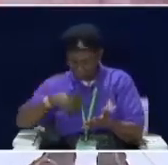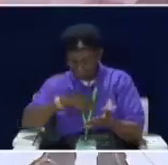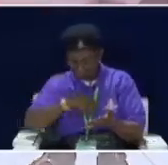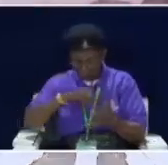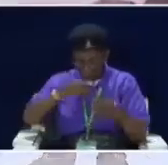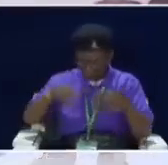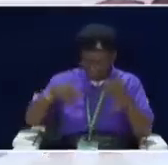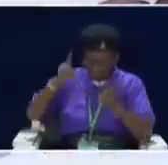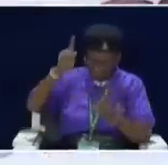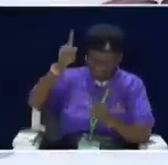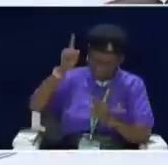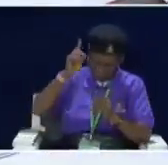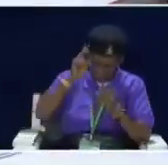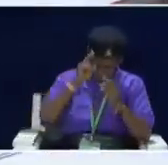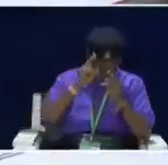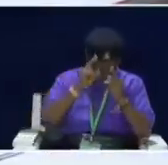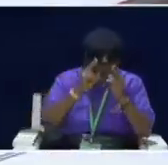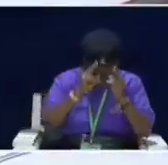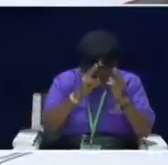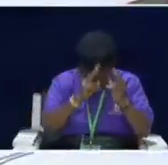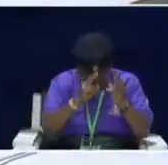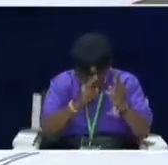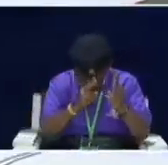glory. We give you